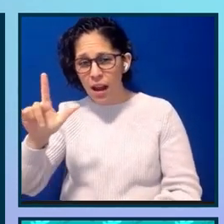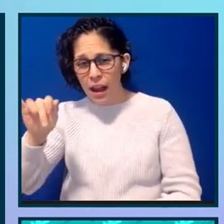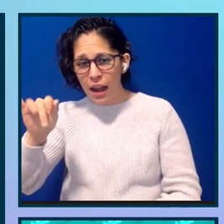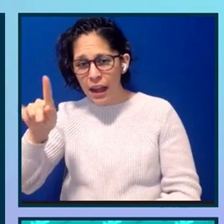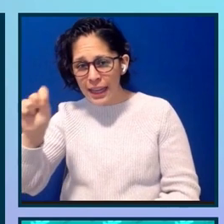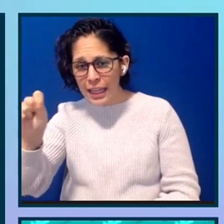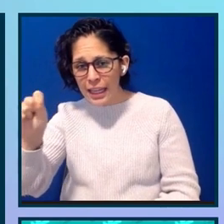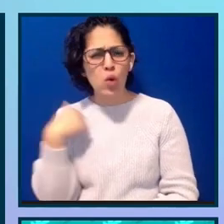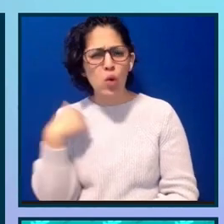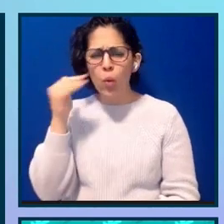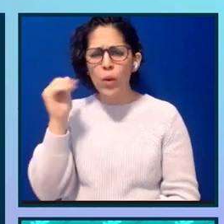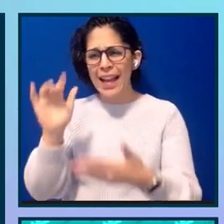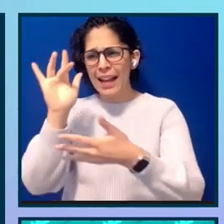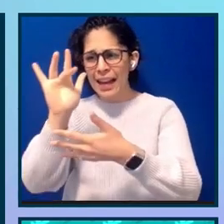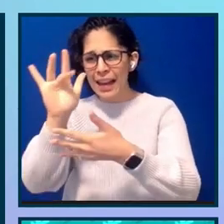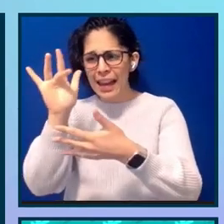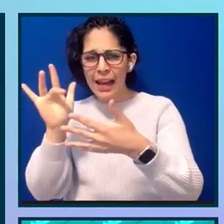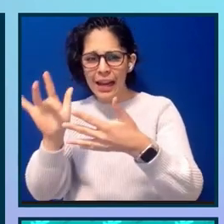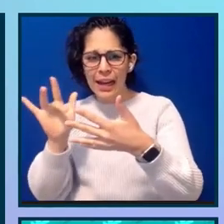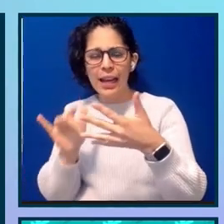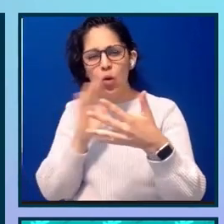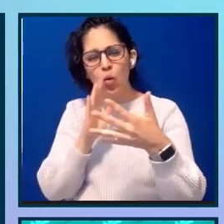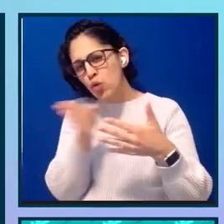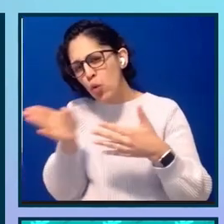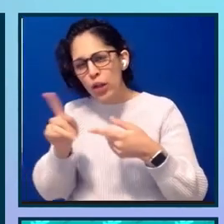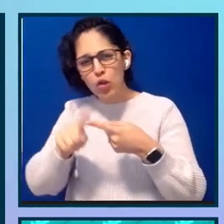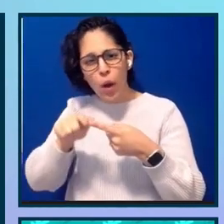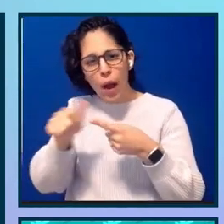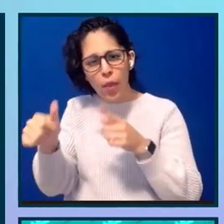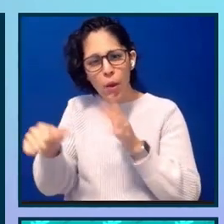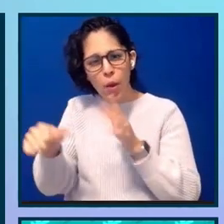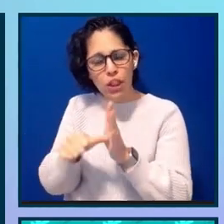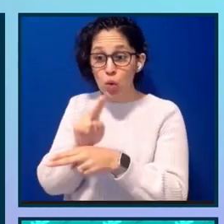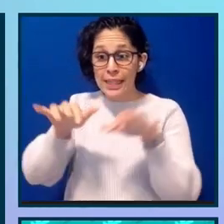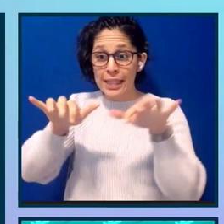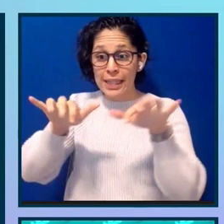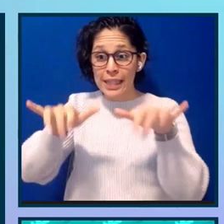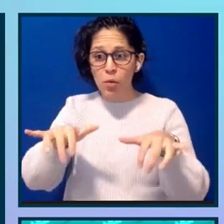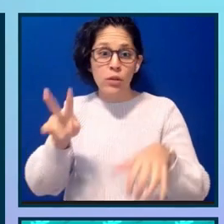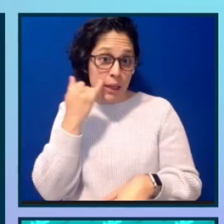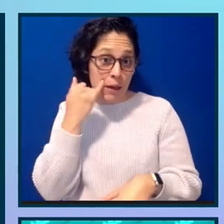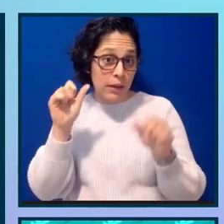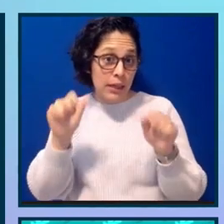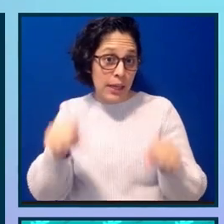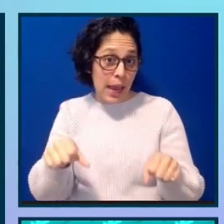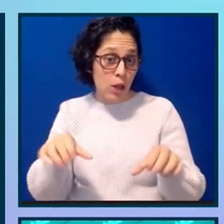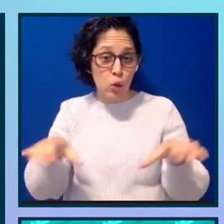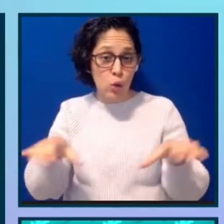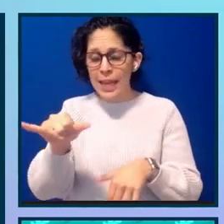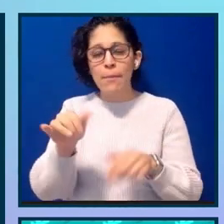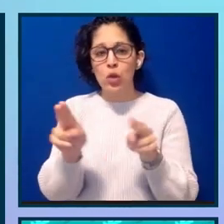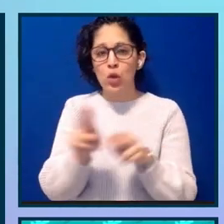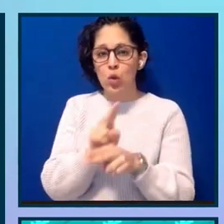go to other pages using keyboard. So let's see if we can do the same thing using VoiceOver. So I'm going to